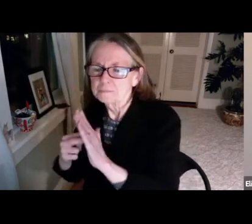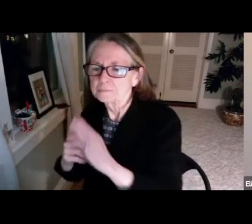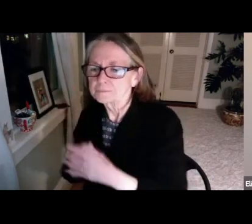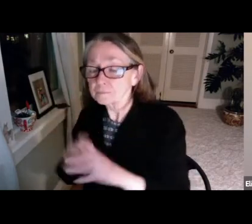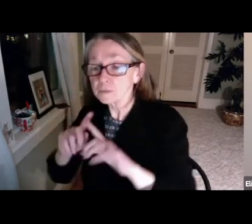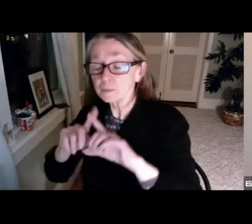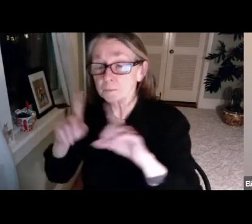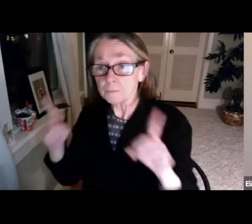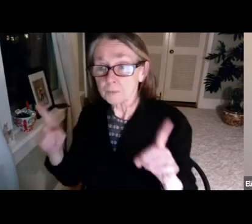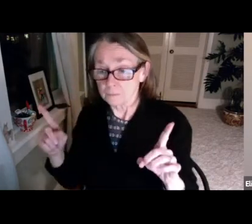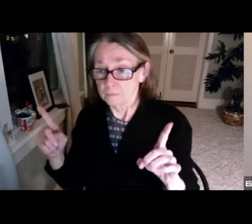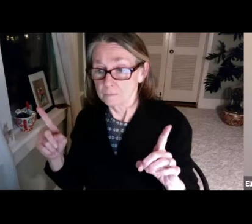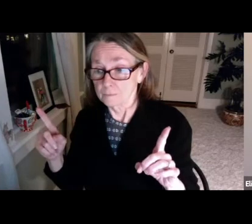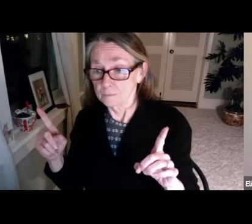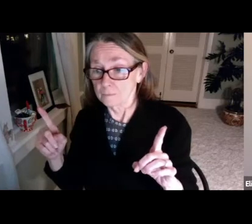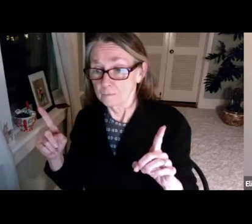But